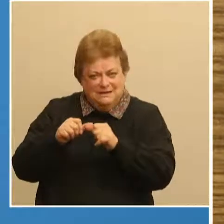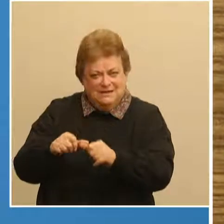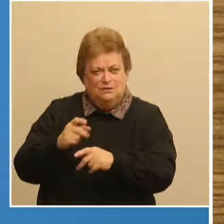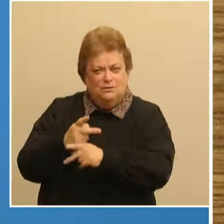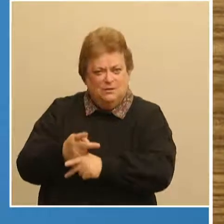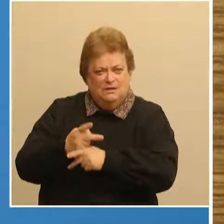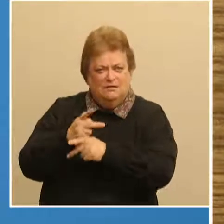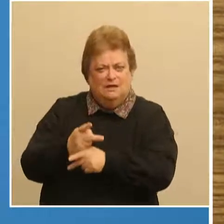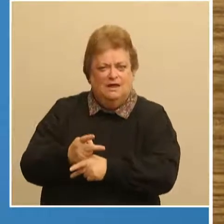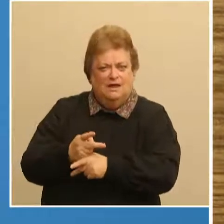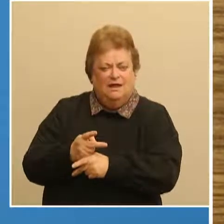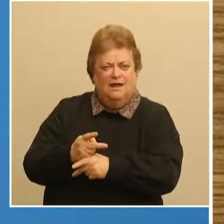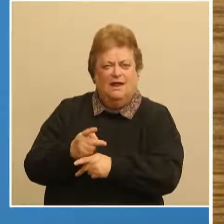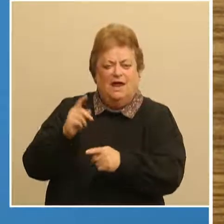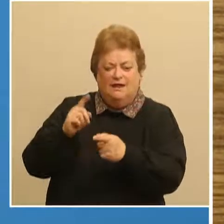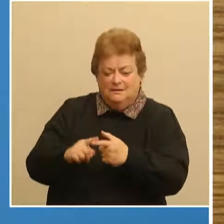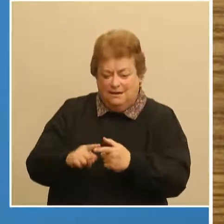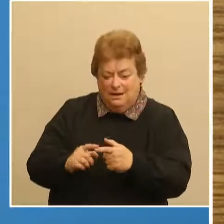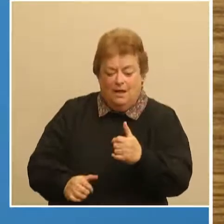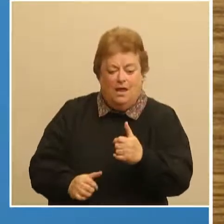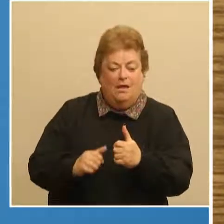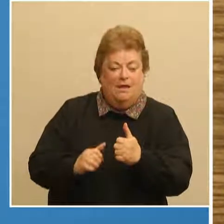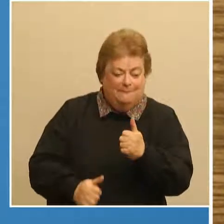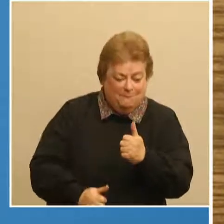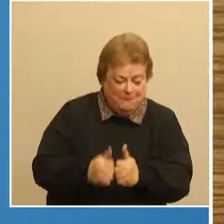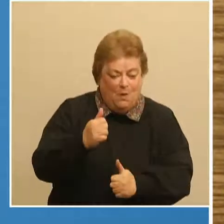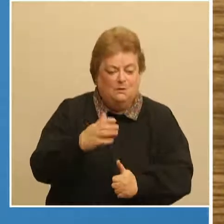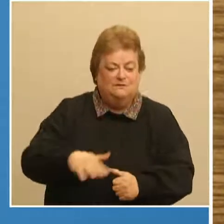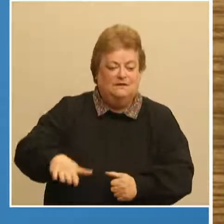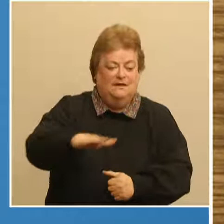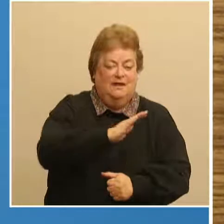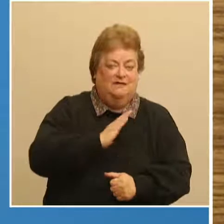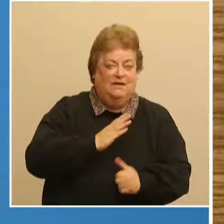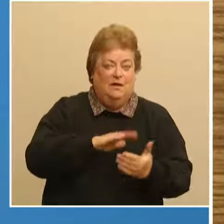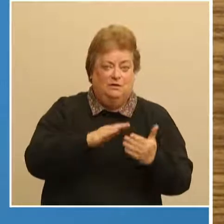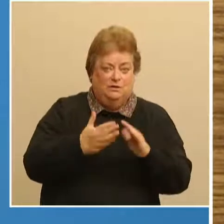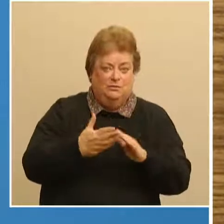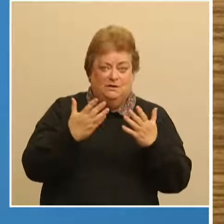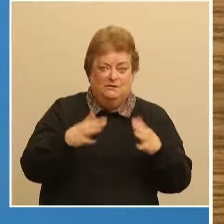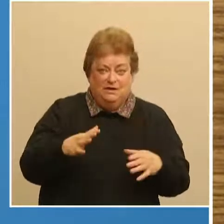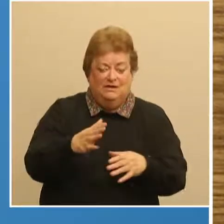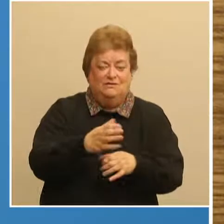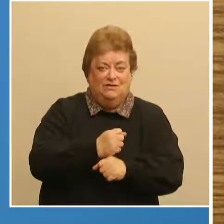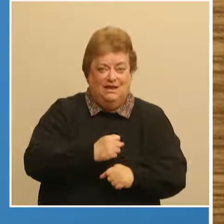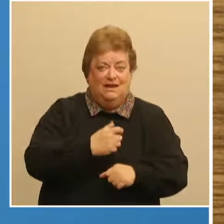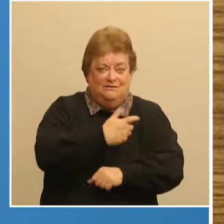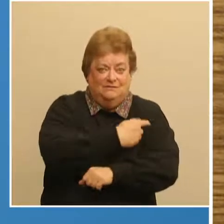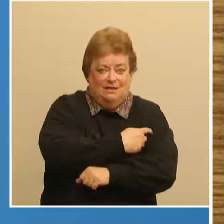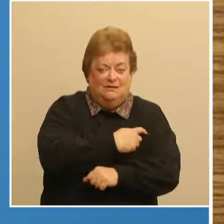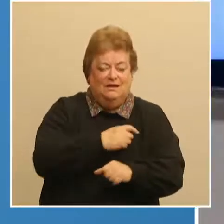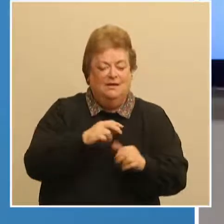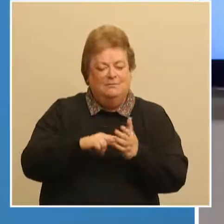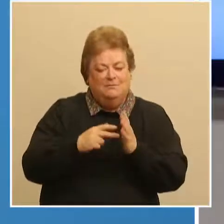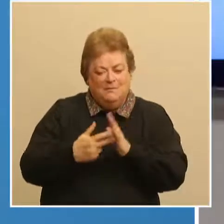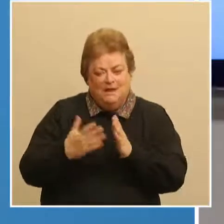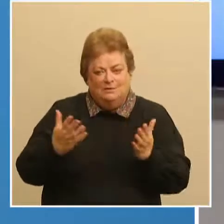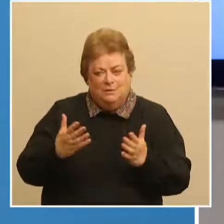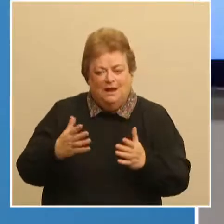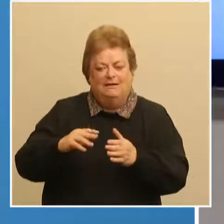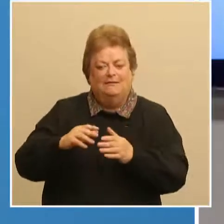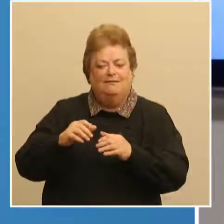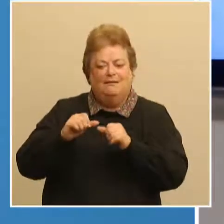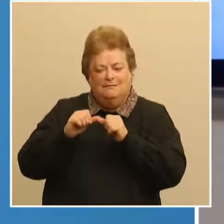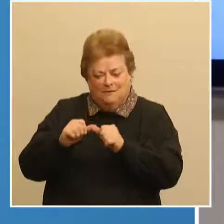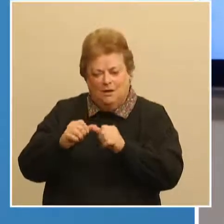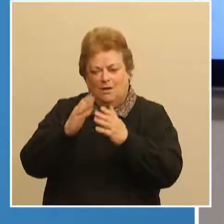a significant portion of our community is fully vaccinated. That means continuing to wear a mask, wash your